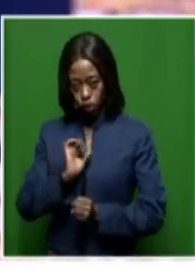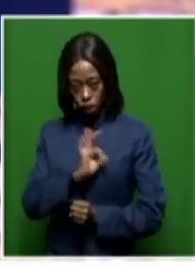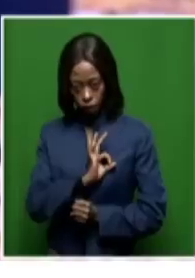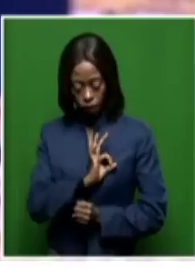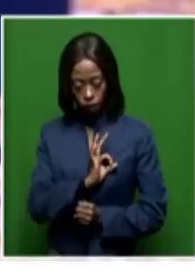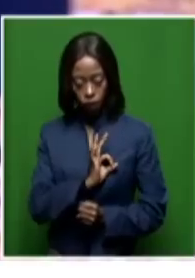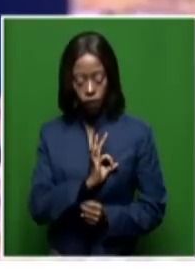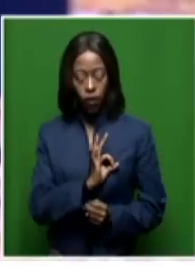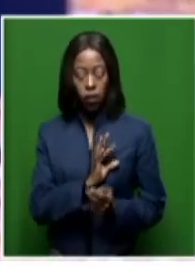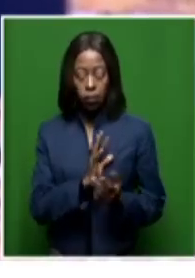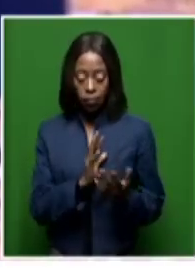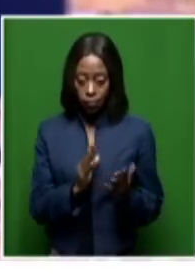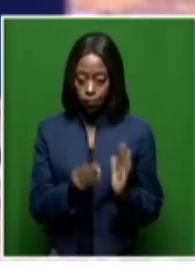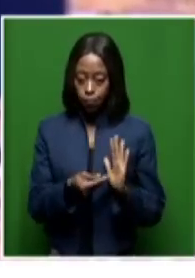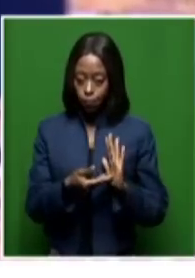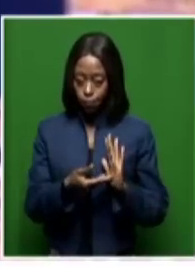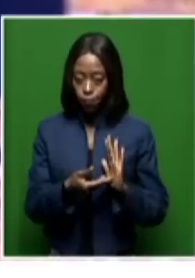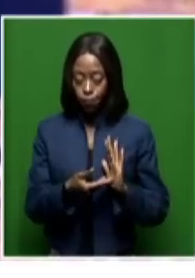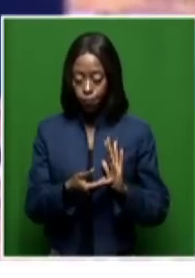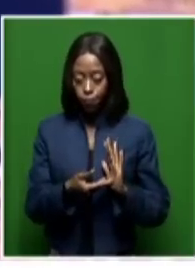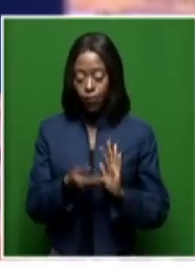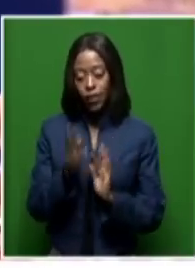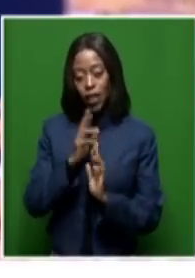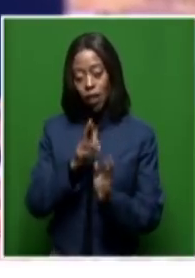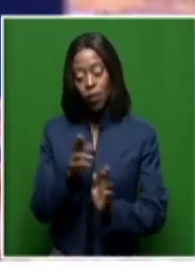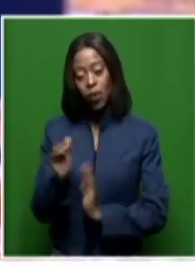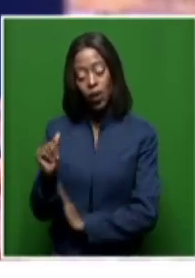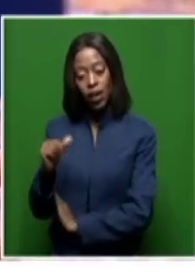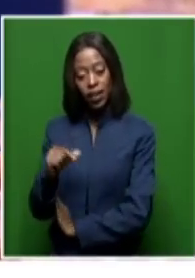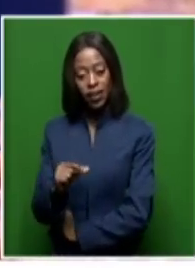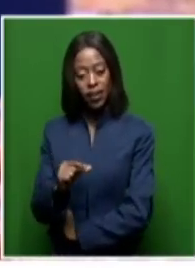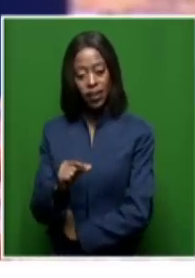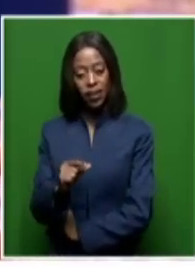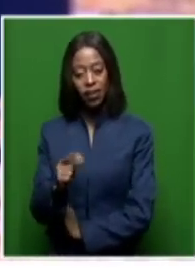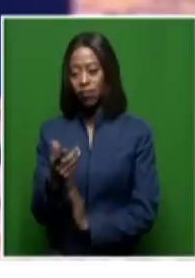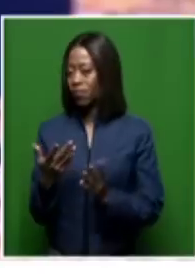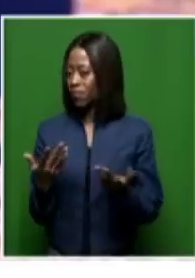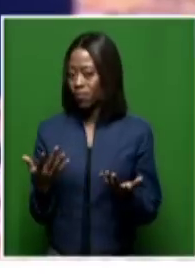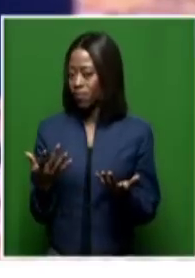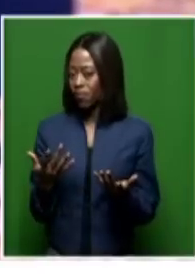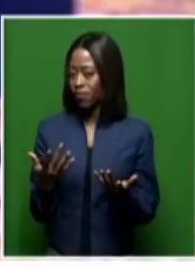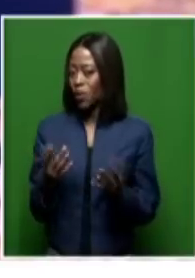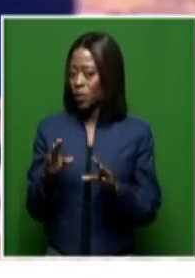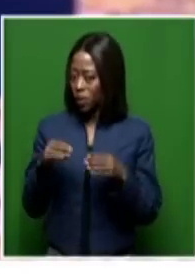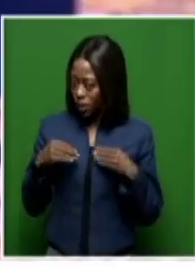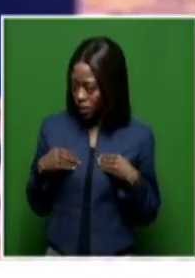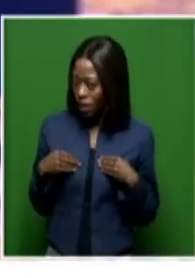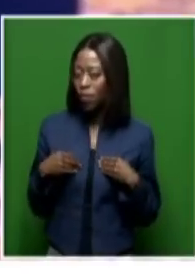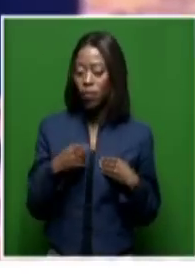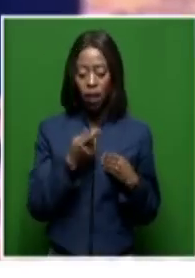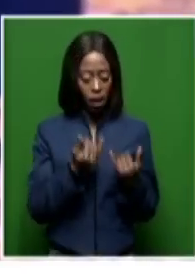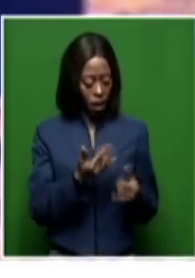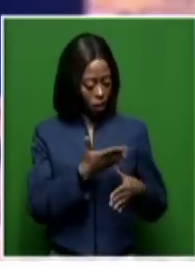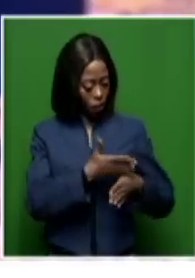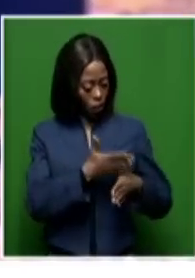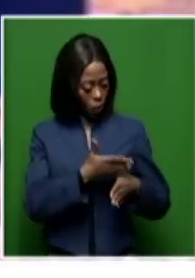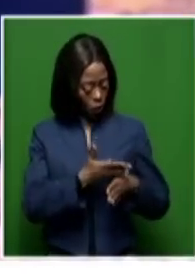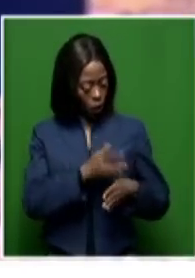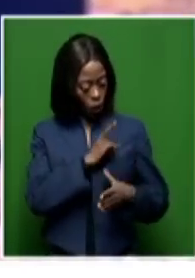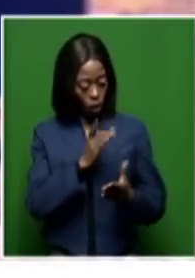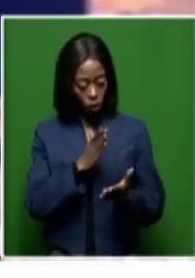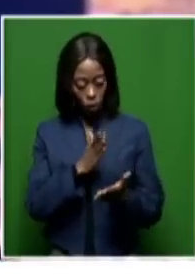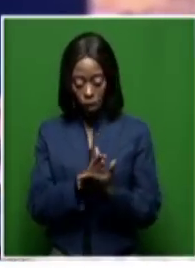And it is reflected in the AG's report. There is no fight about it. PRASA is doing its work to ensure that